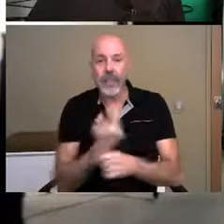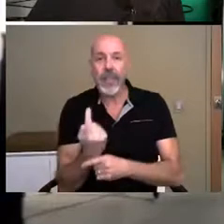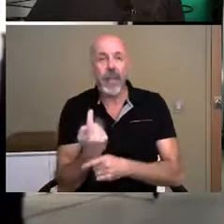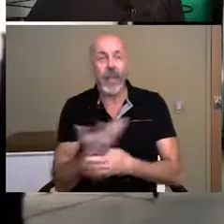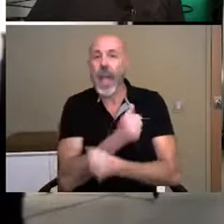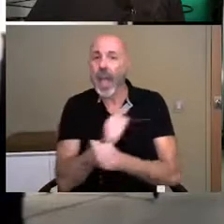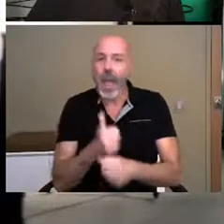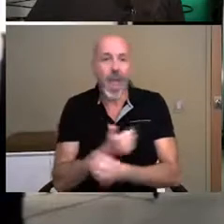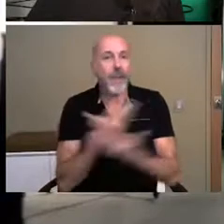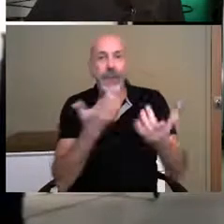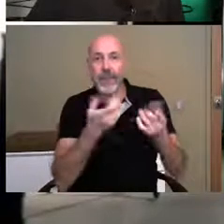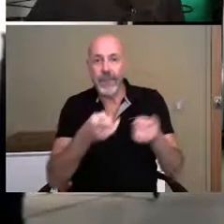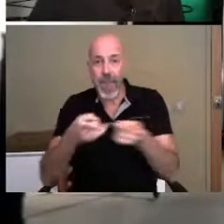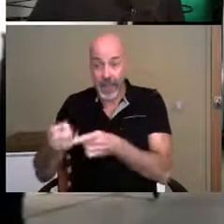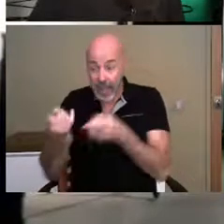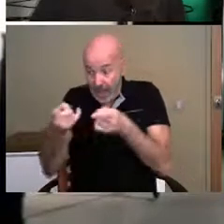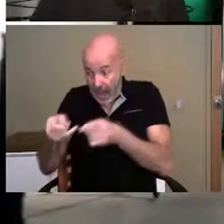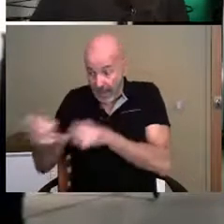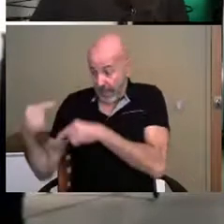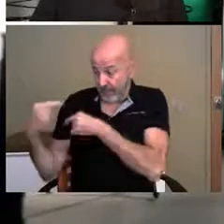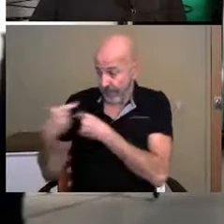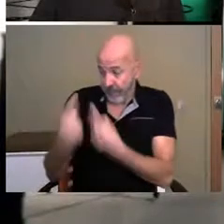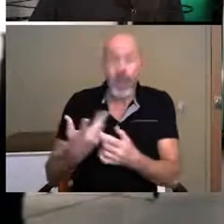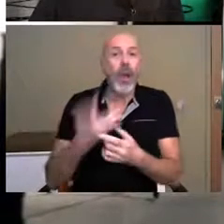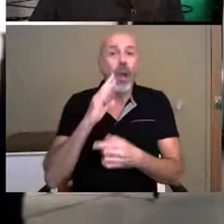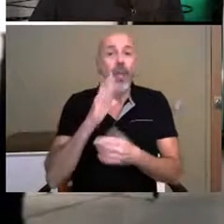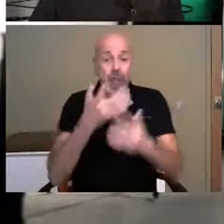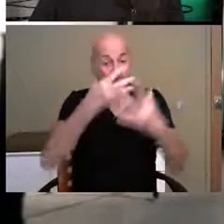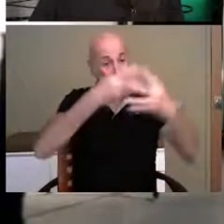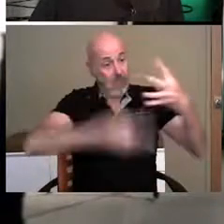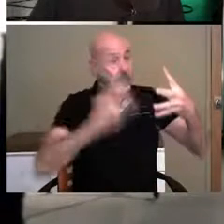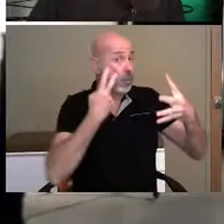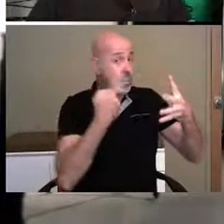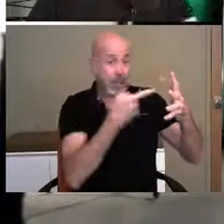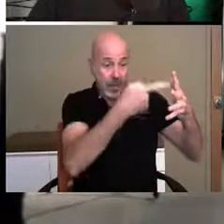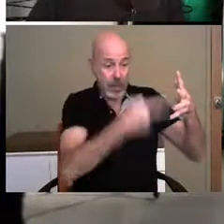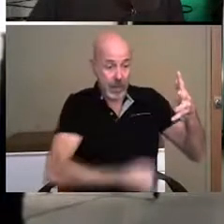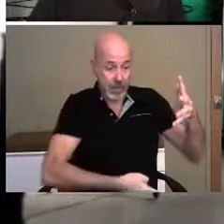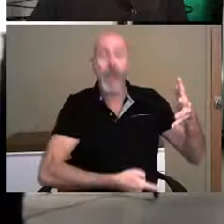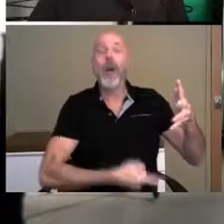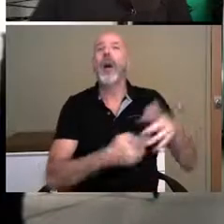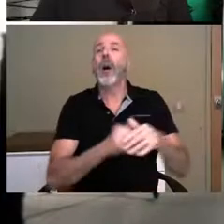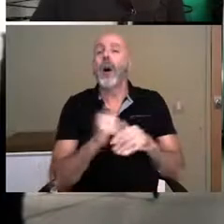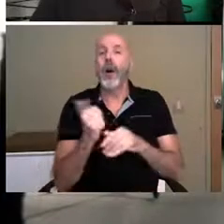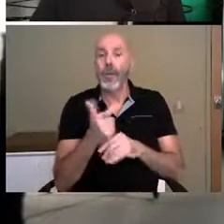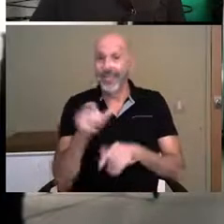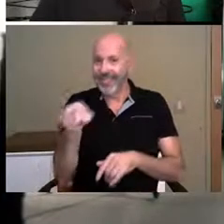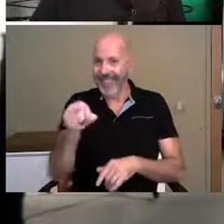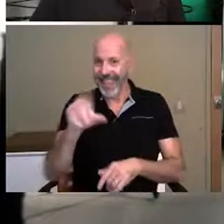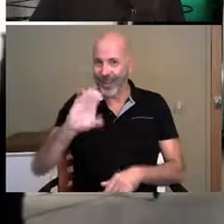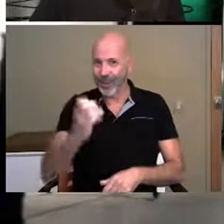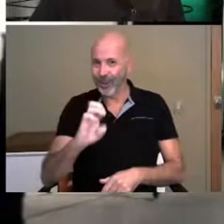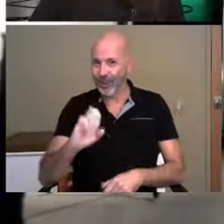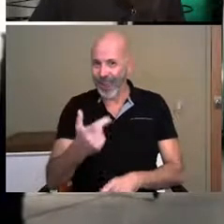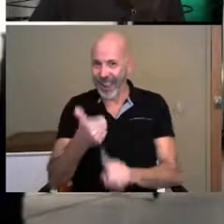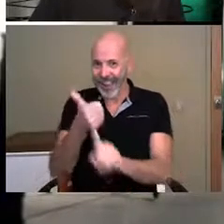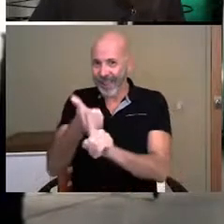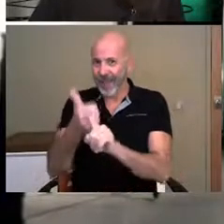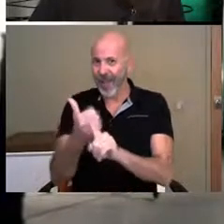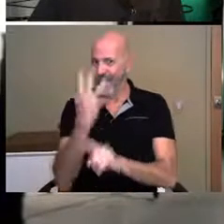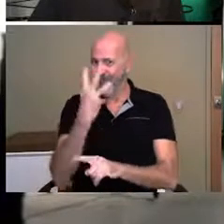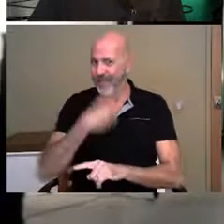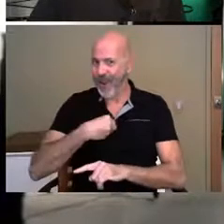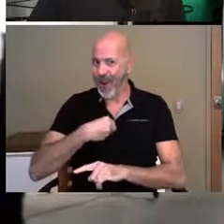every single event is listed at PromoHomo.tv. There's Craig in his gorgeous